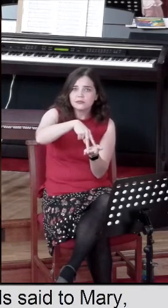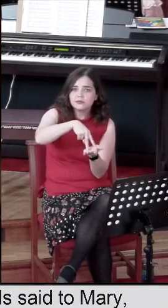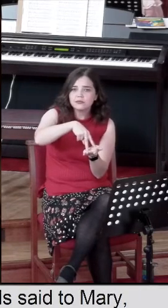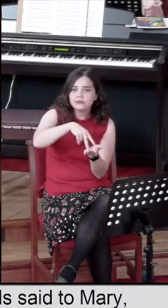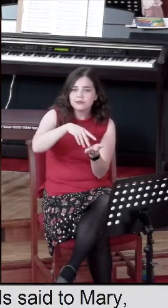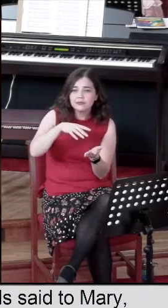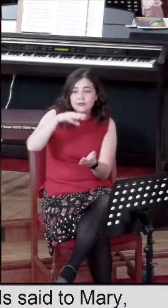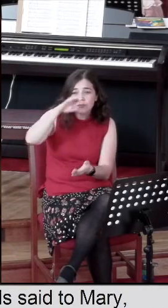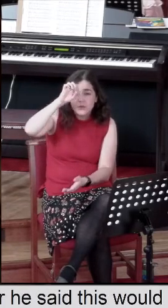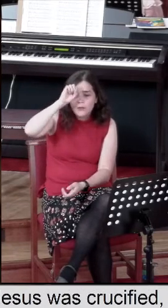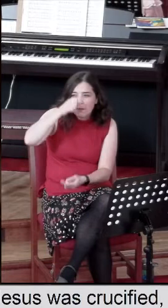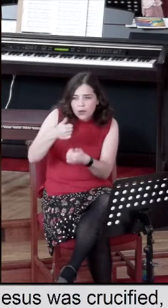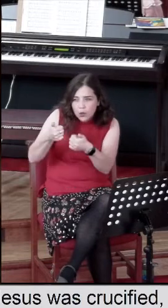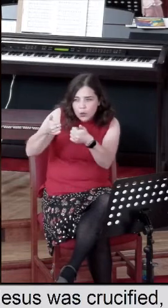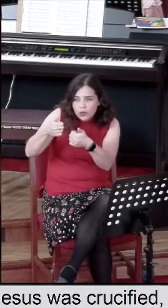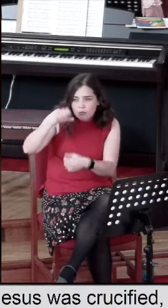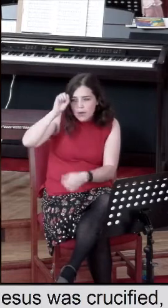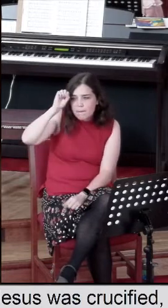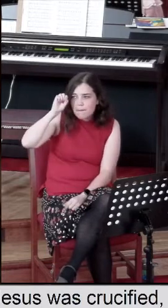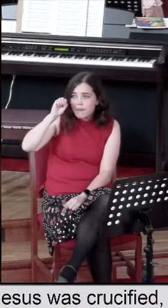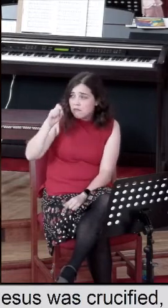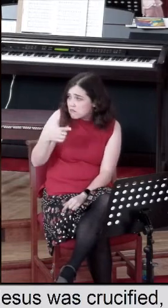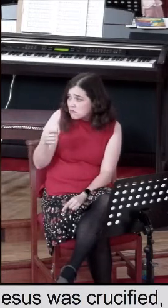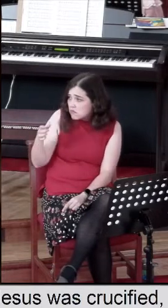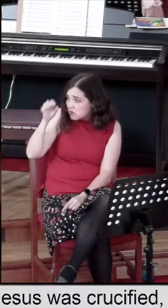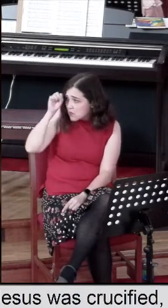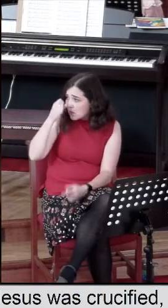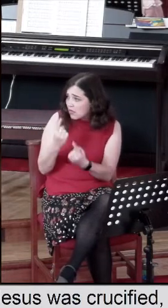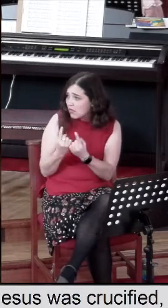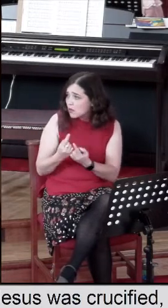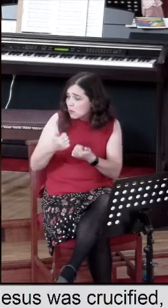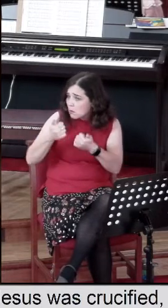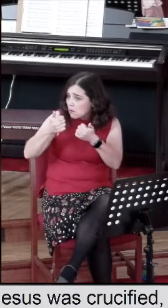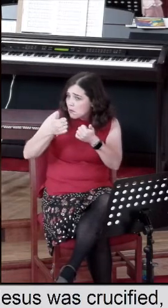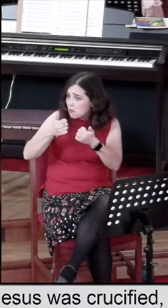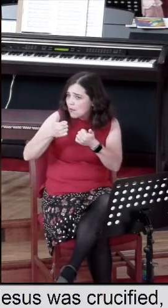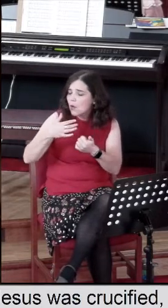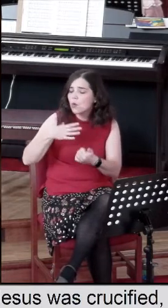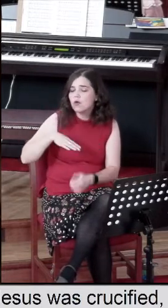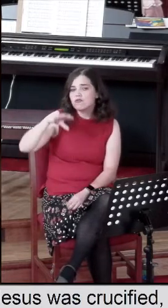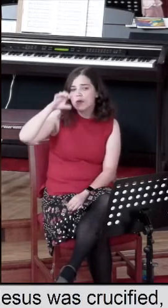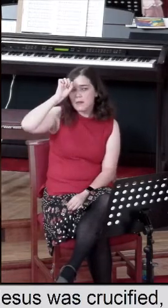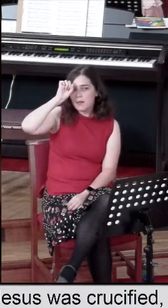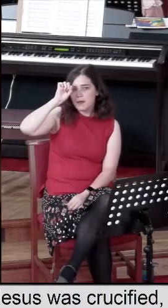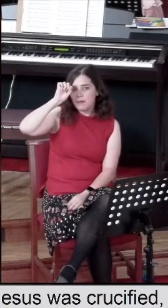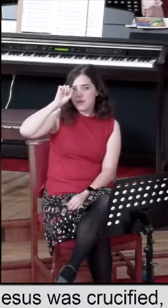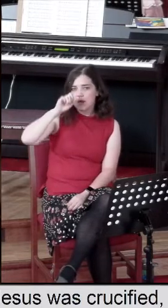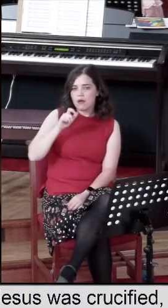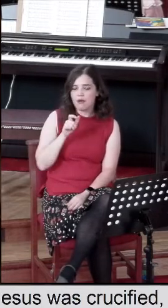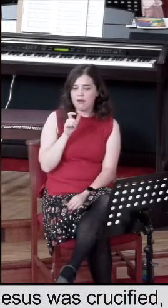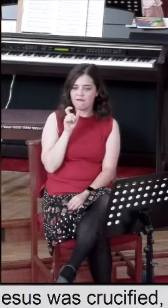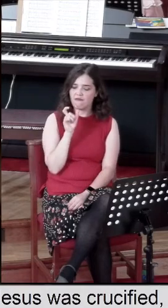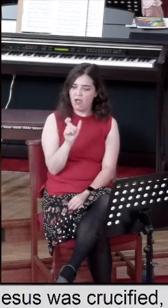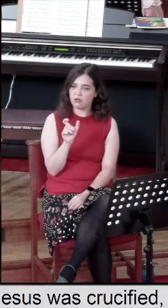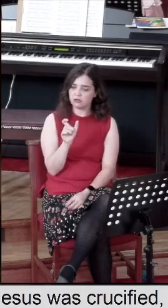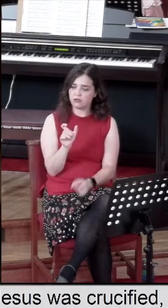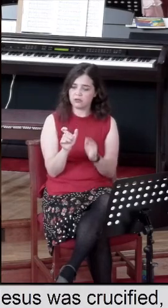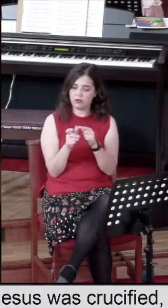your memory? Can you remember things? I want you to remember a verse out of the